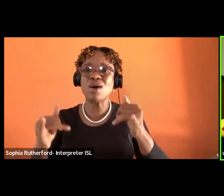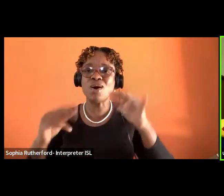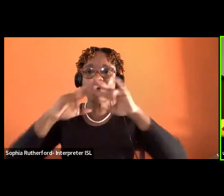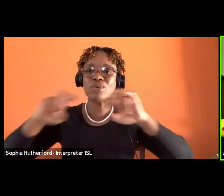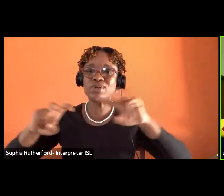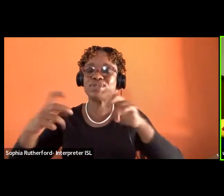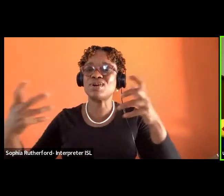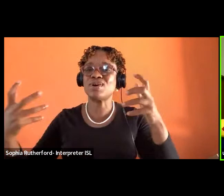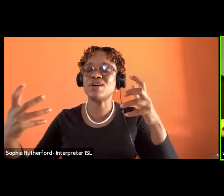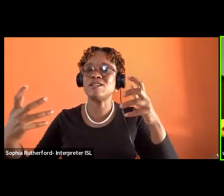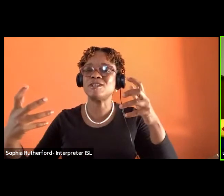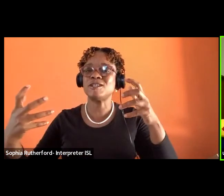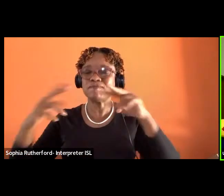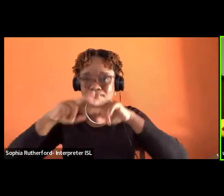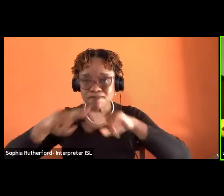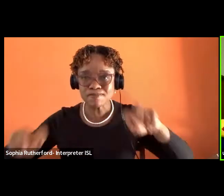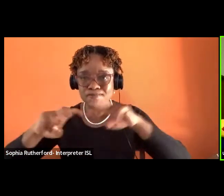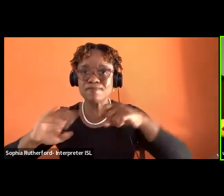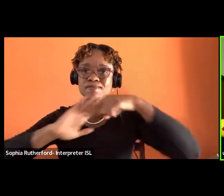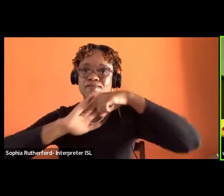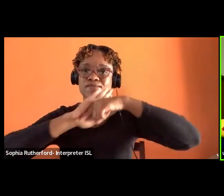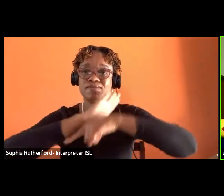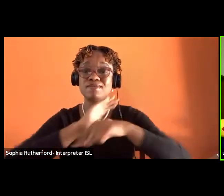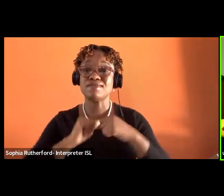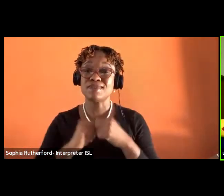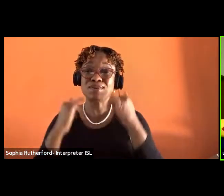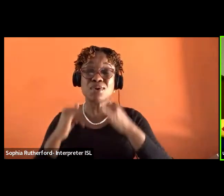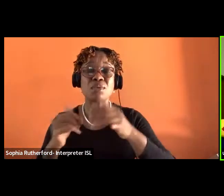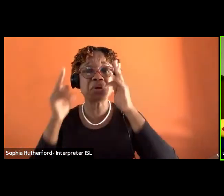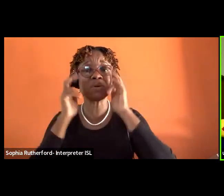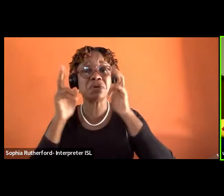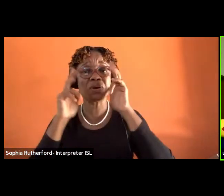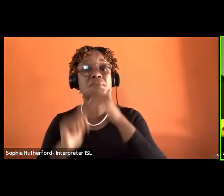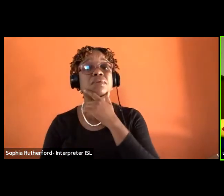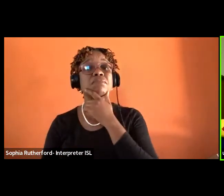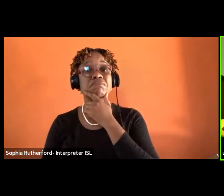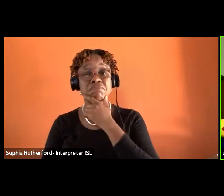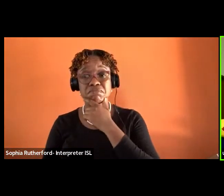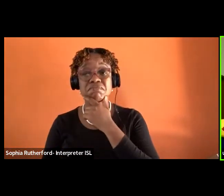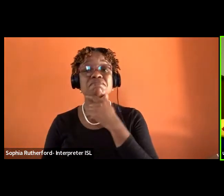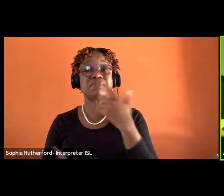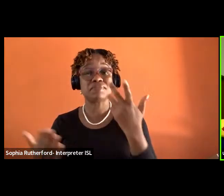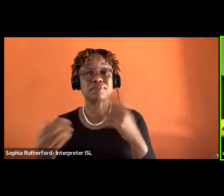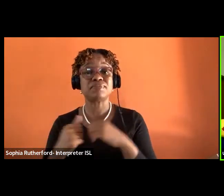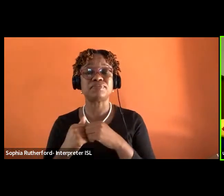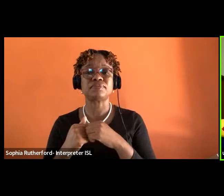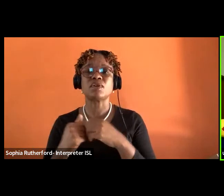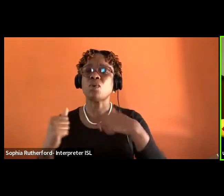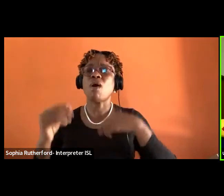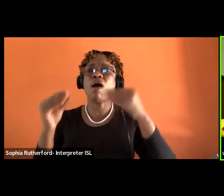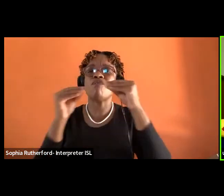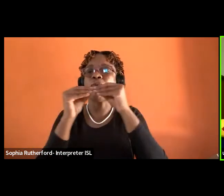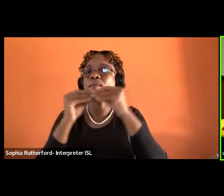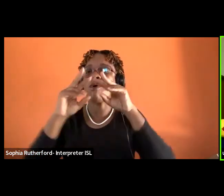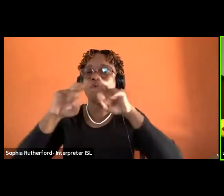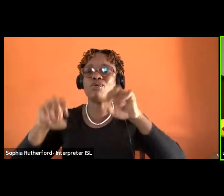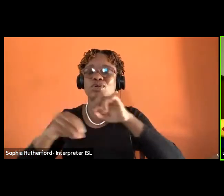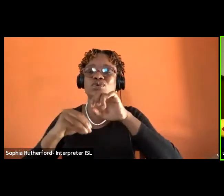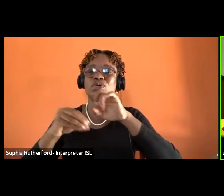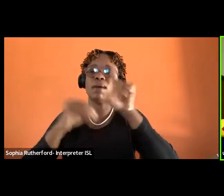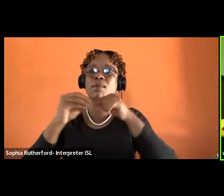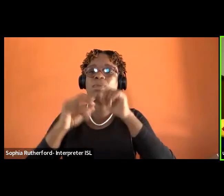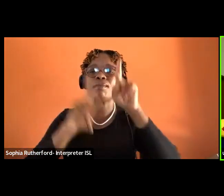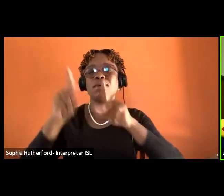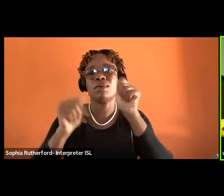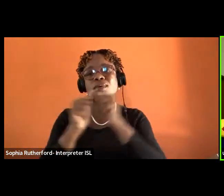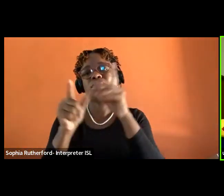research, we are hearing these things, and now we have more research on persons with disabilities in the region,